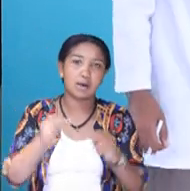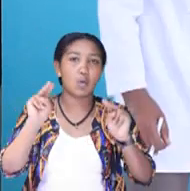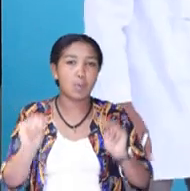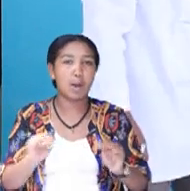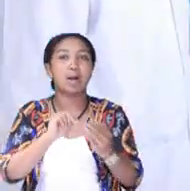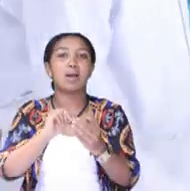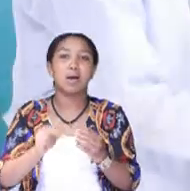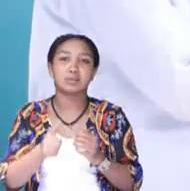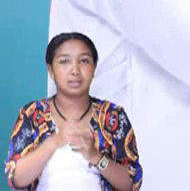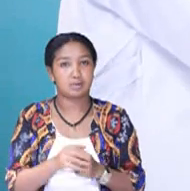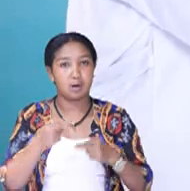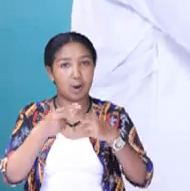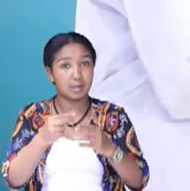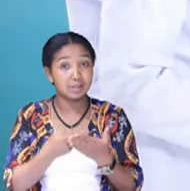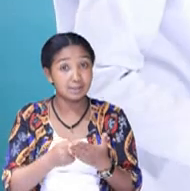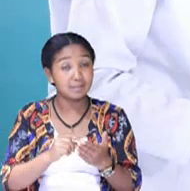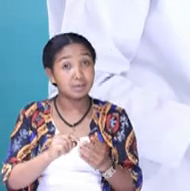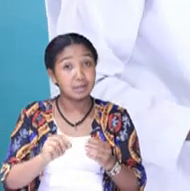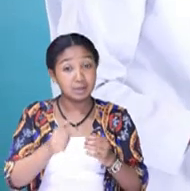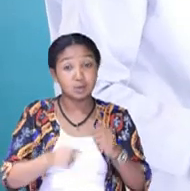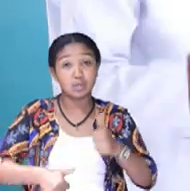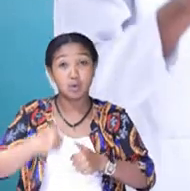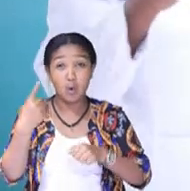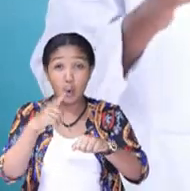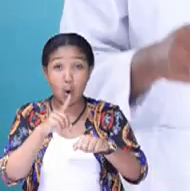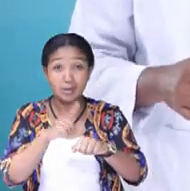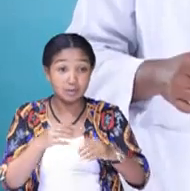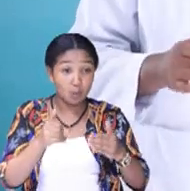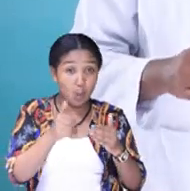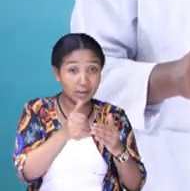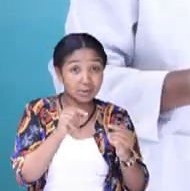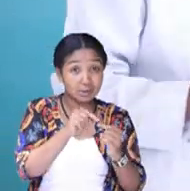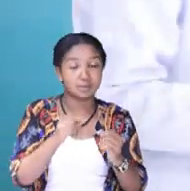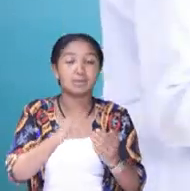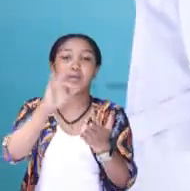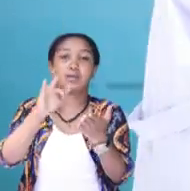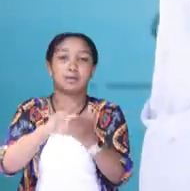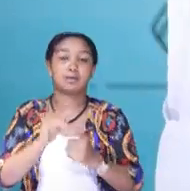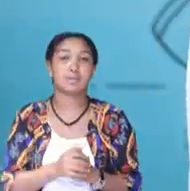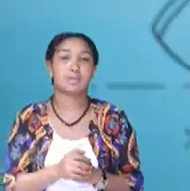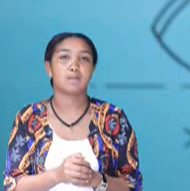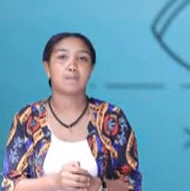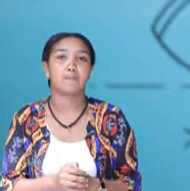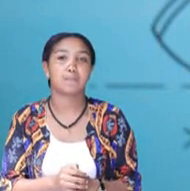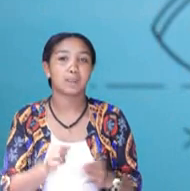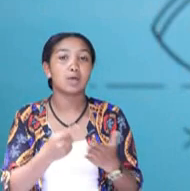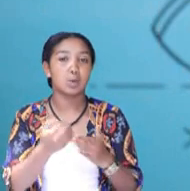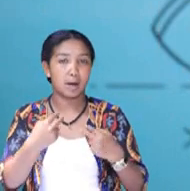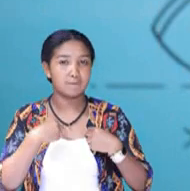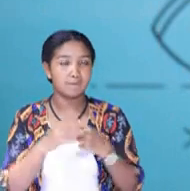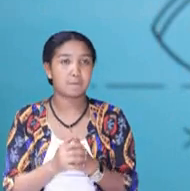normal acceleration. It is the acceleration which is always acting towards the center, Here you